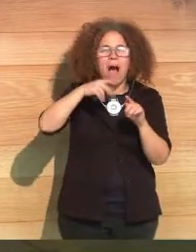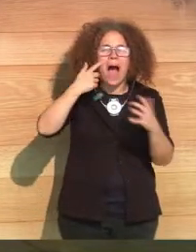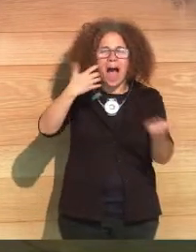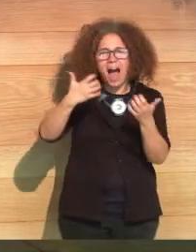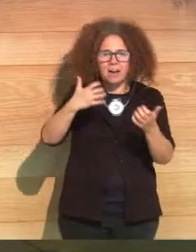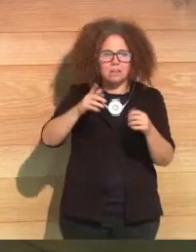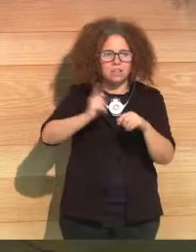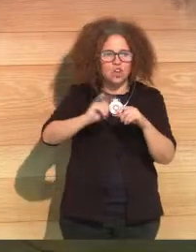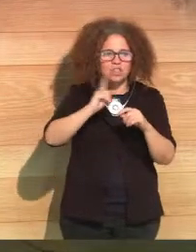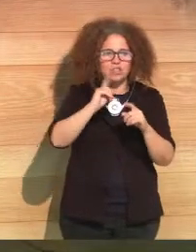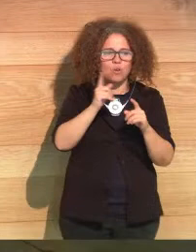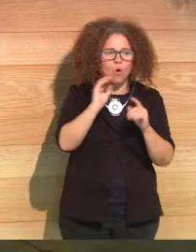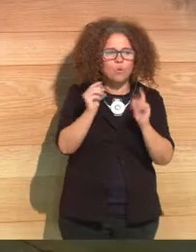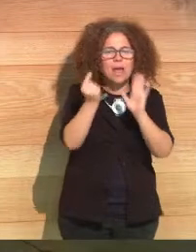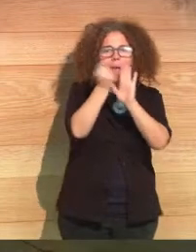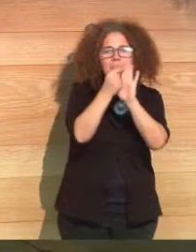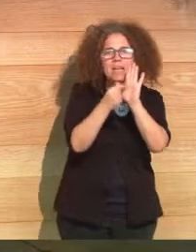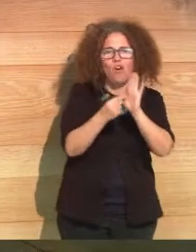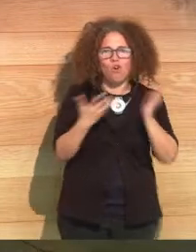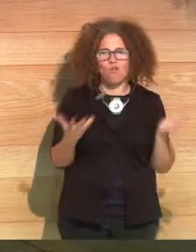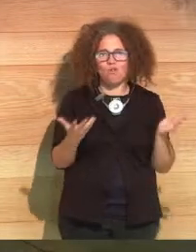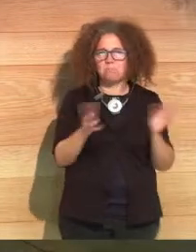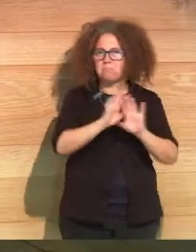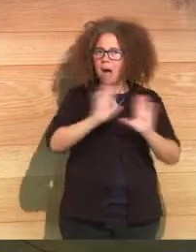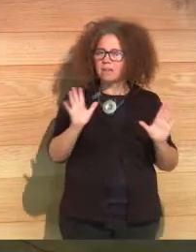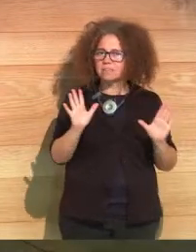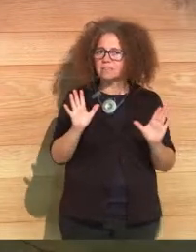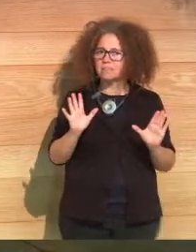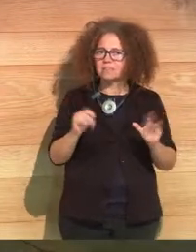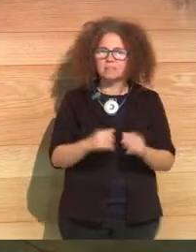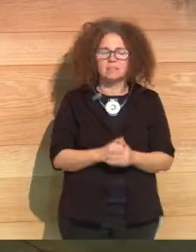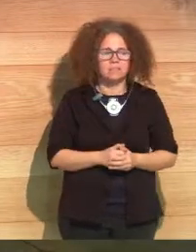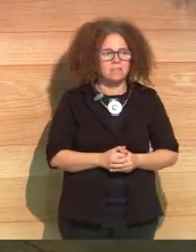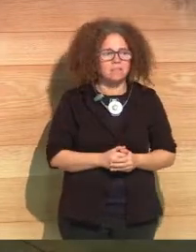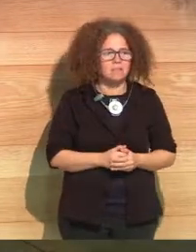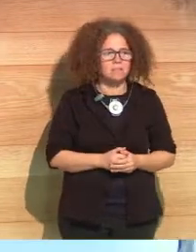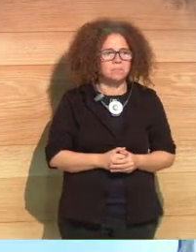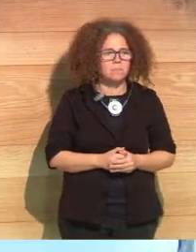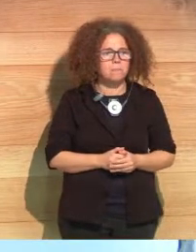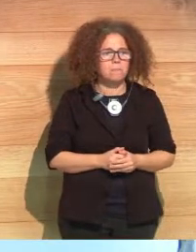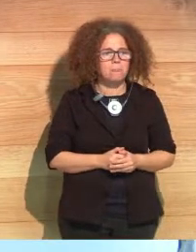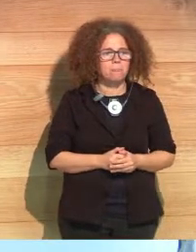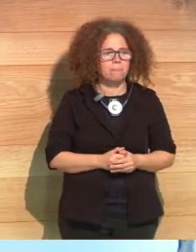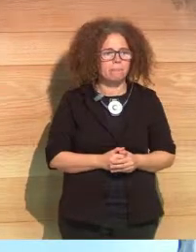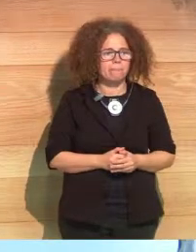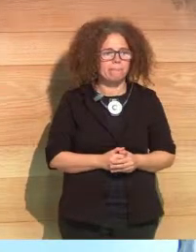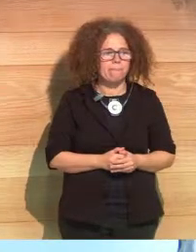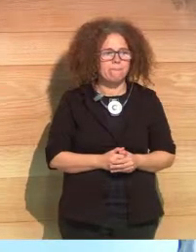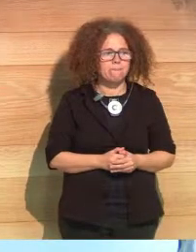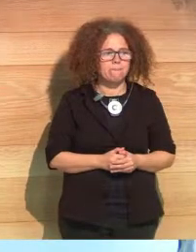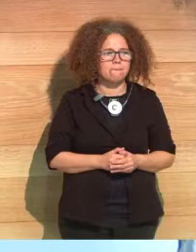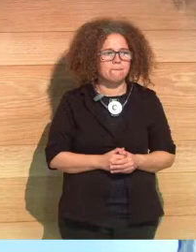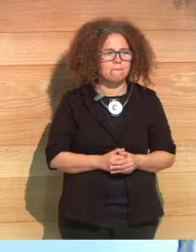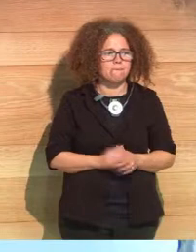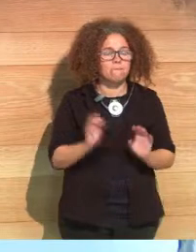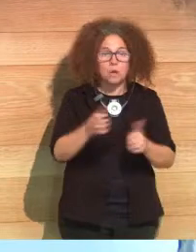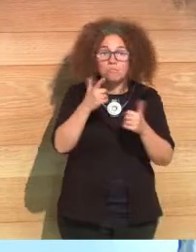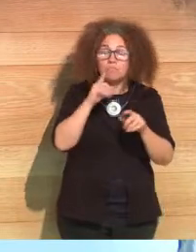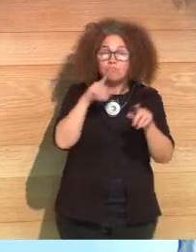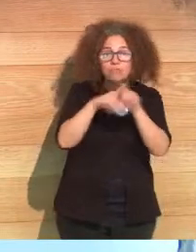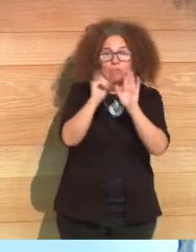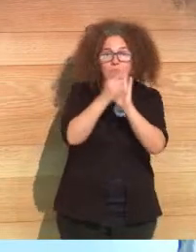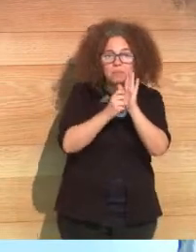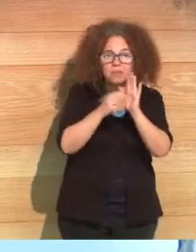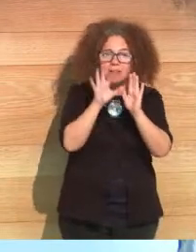Of the Yeah, exhibition. it is an epilogue, but an epilogue that would be opening more doors than closing any.